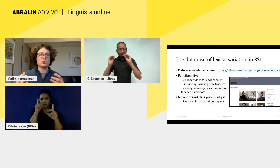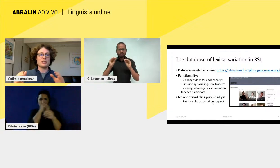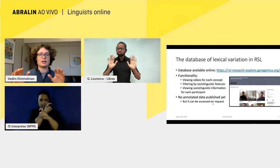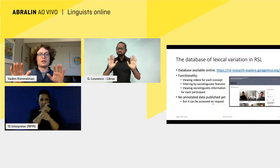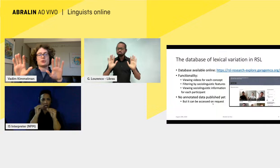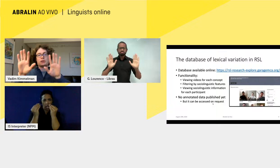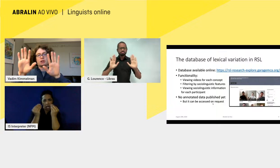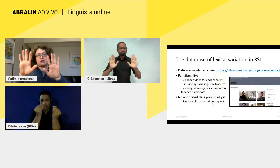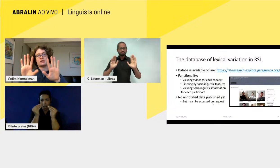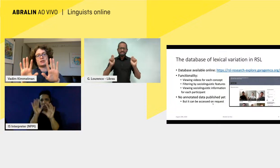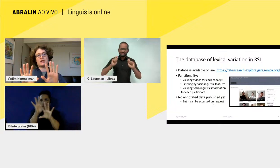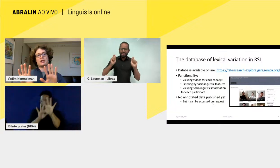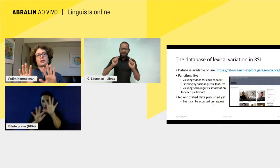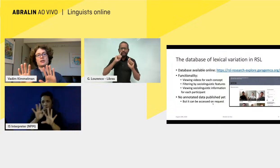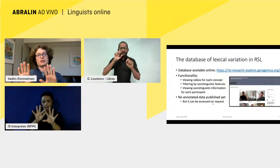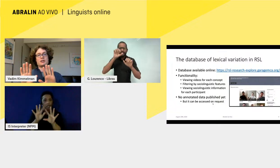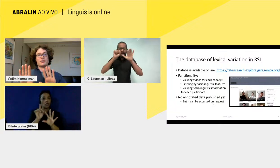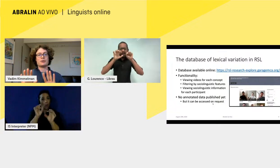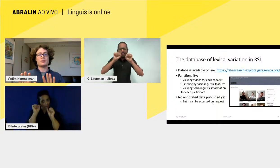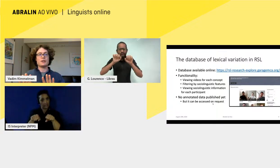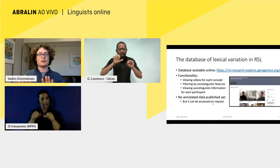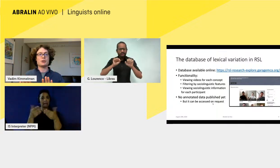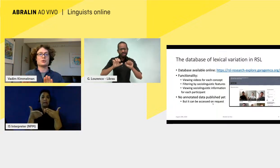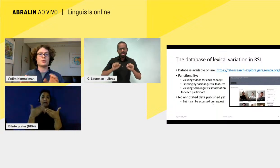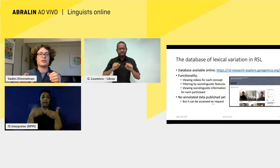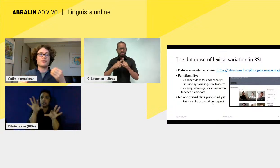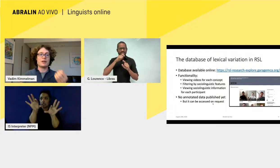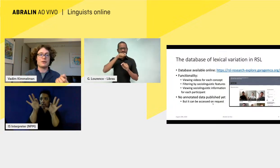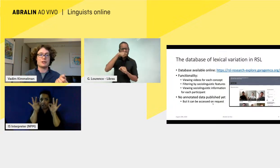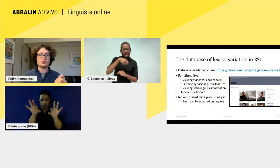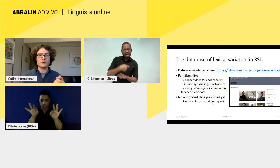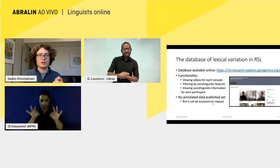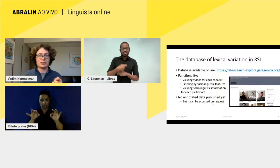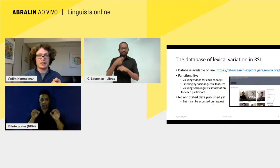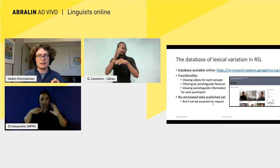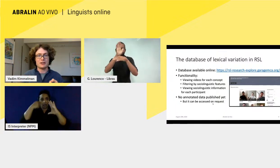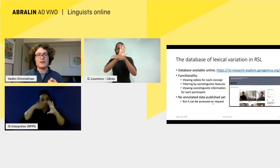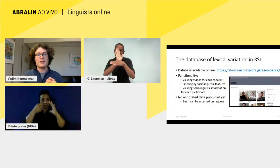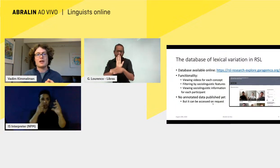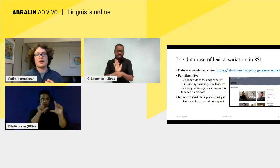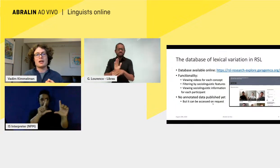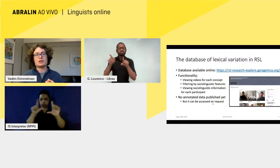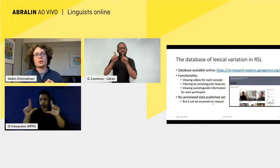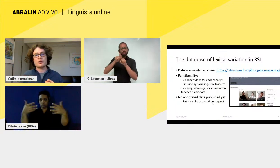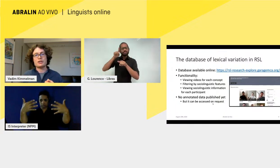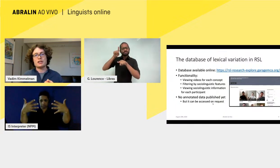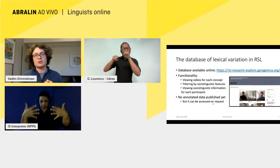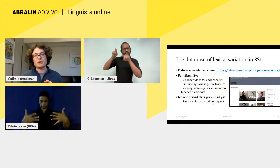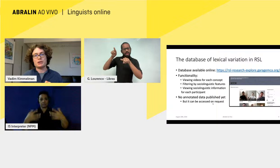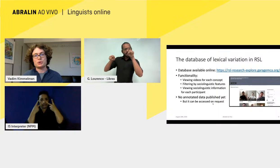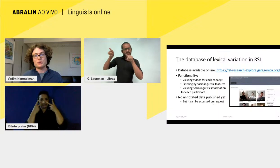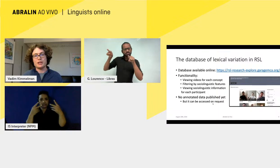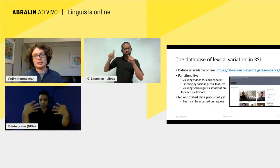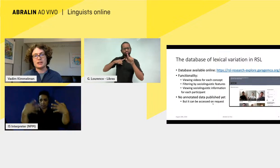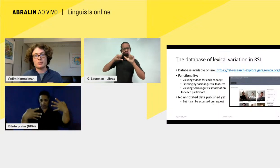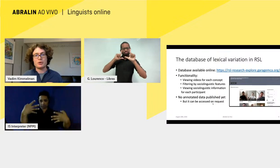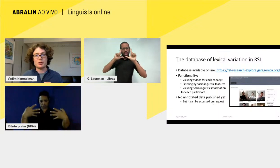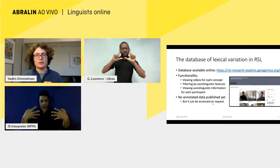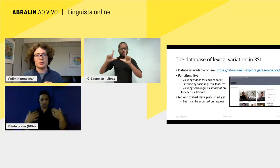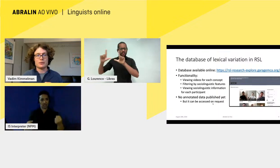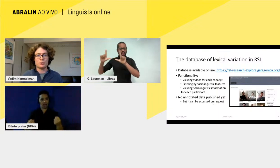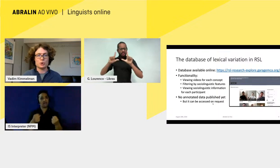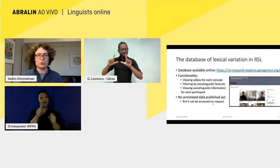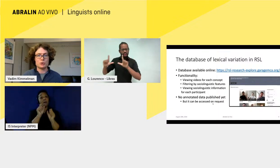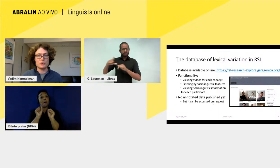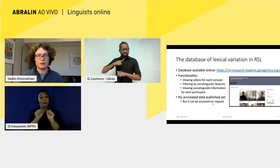being shown, and then you can just see the different videos with the variants of the sign. So the database should be